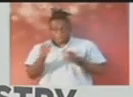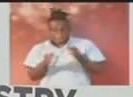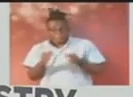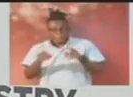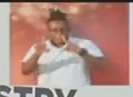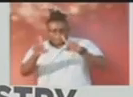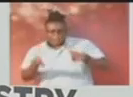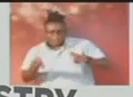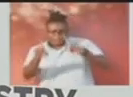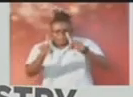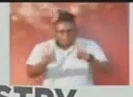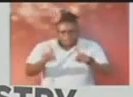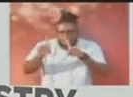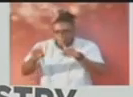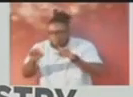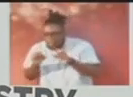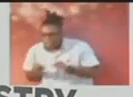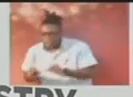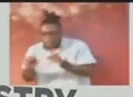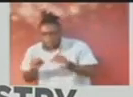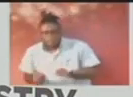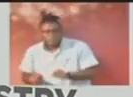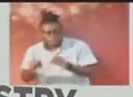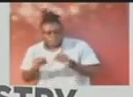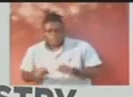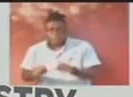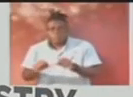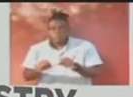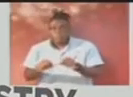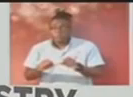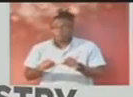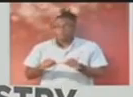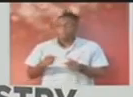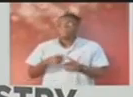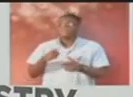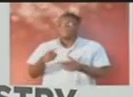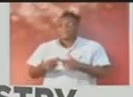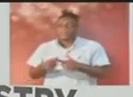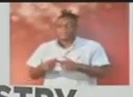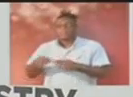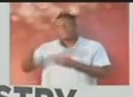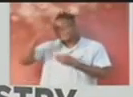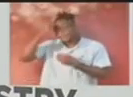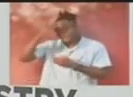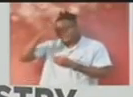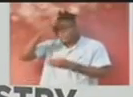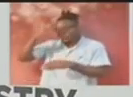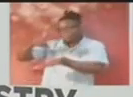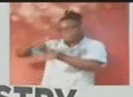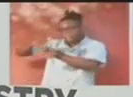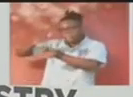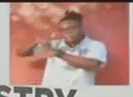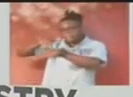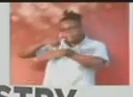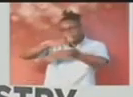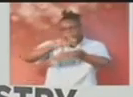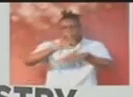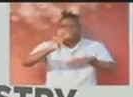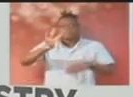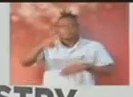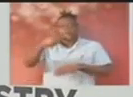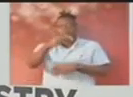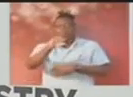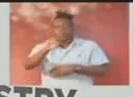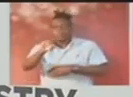be provided in as part of the dossier from the country until all of the data has been complete.